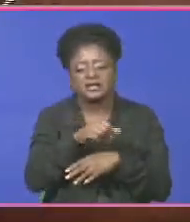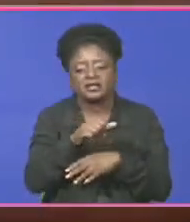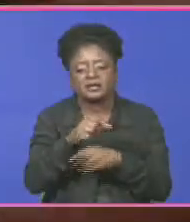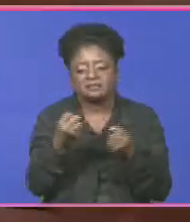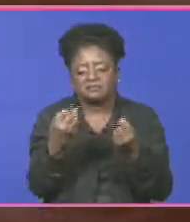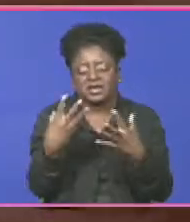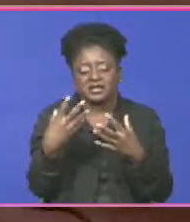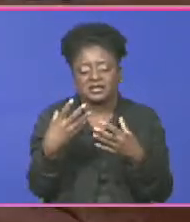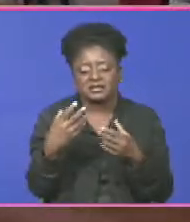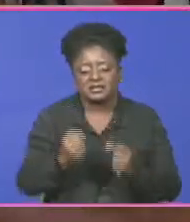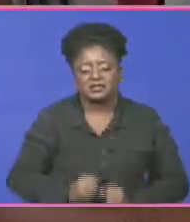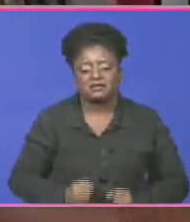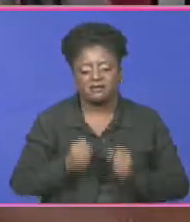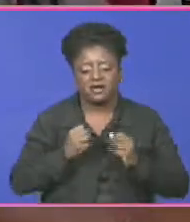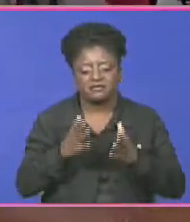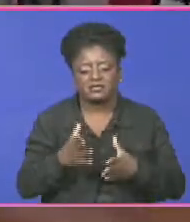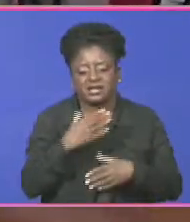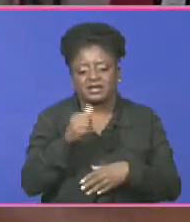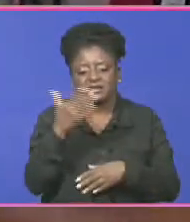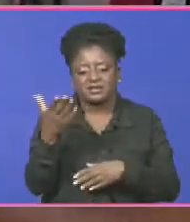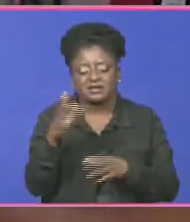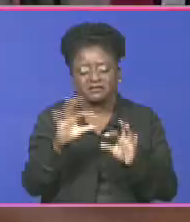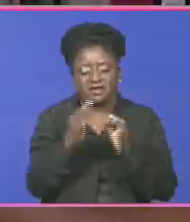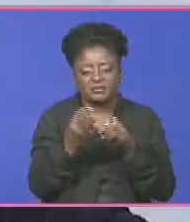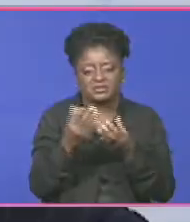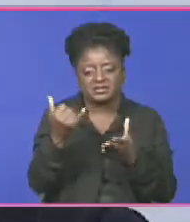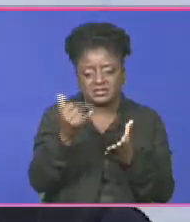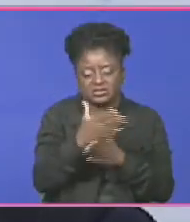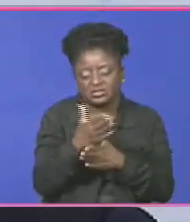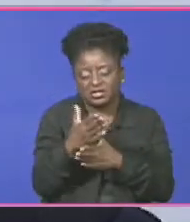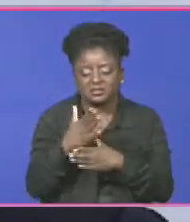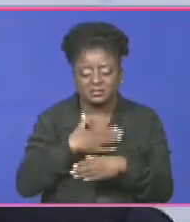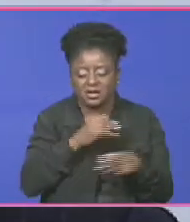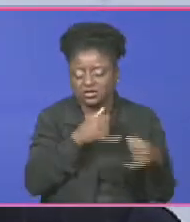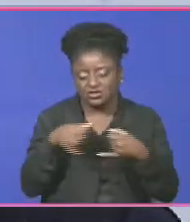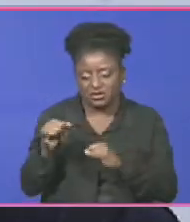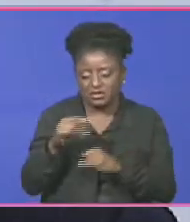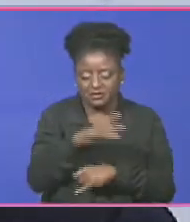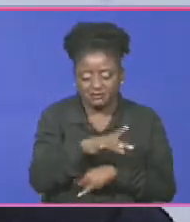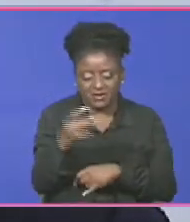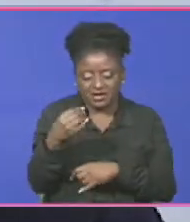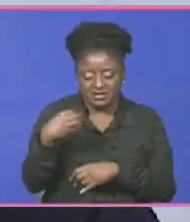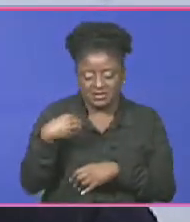their families. She shares my journey from finding the lump up until